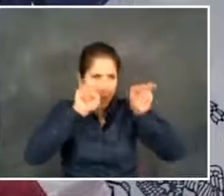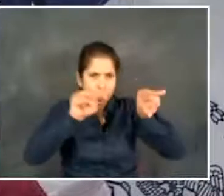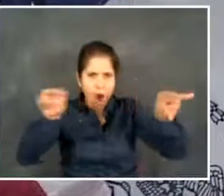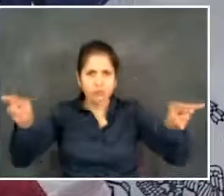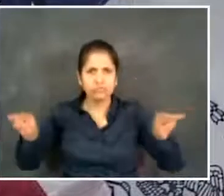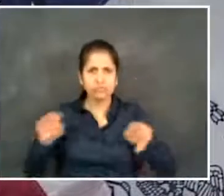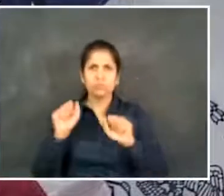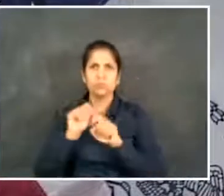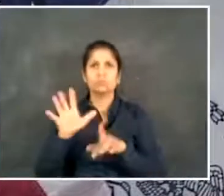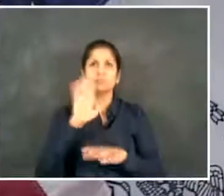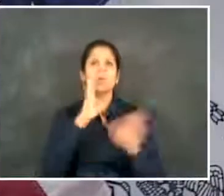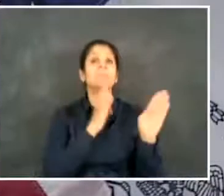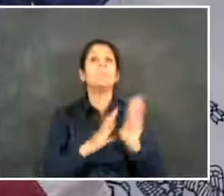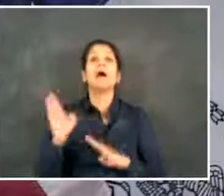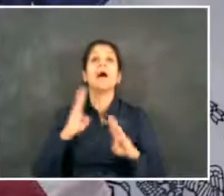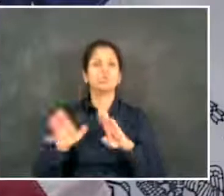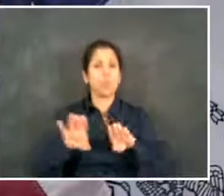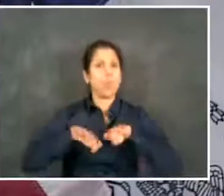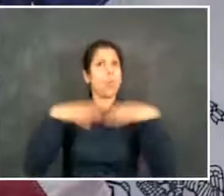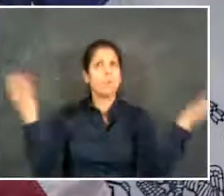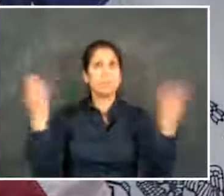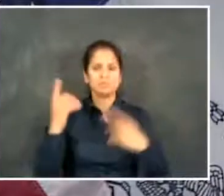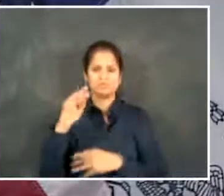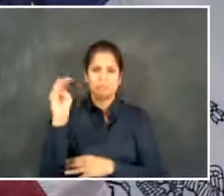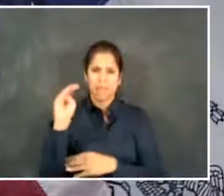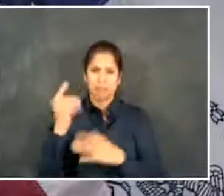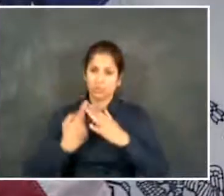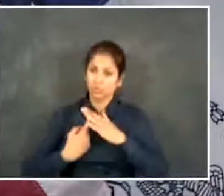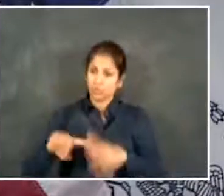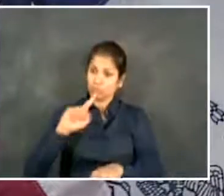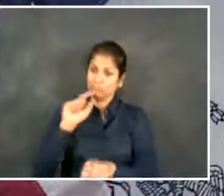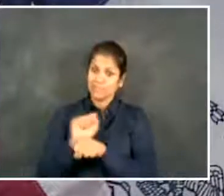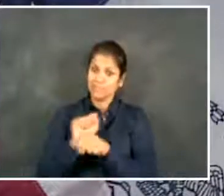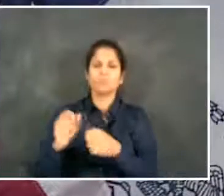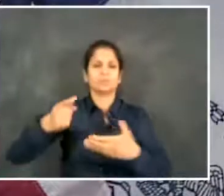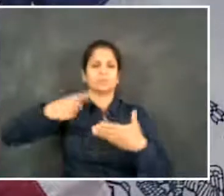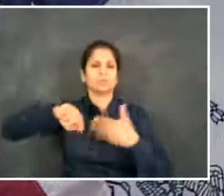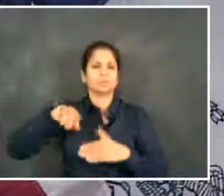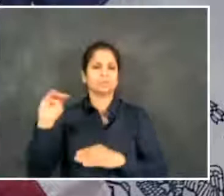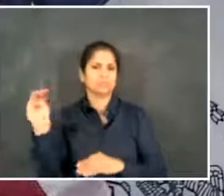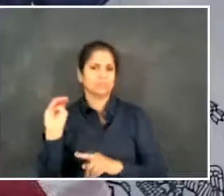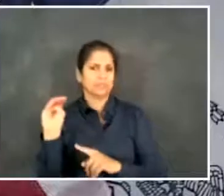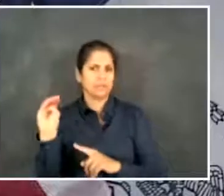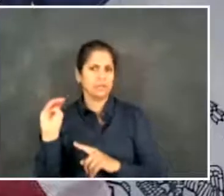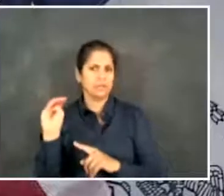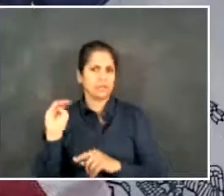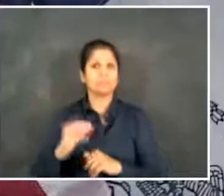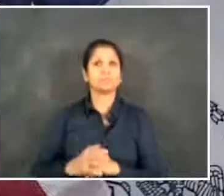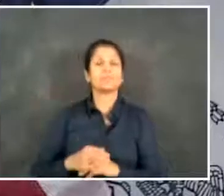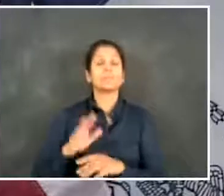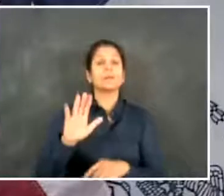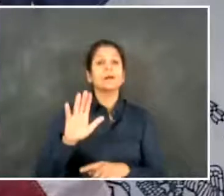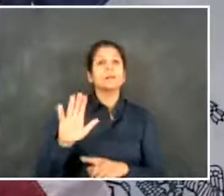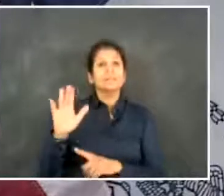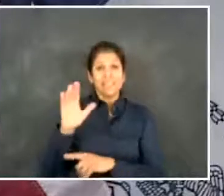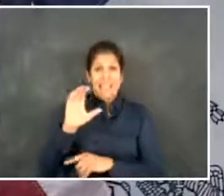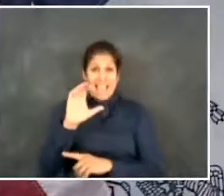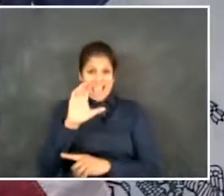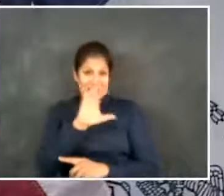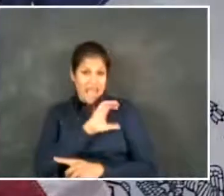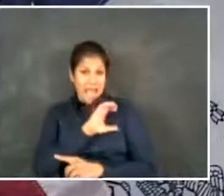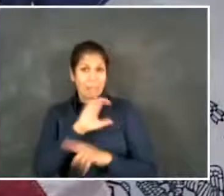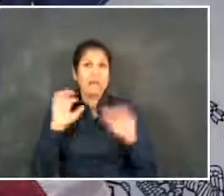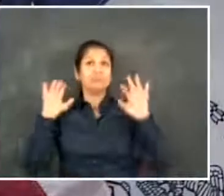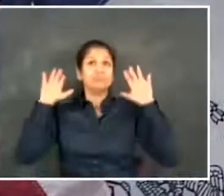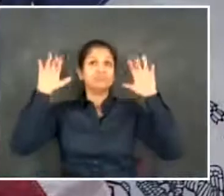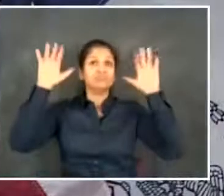everything in place and effective. And I think we've seen from recent days, enforcement is everything. So that's what we